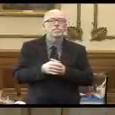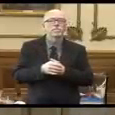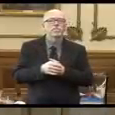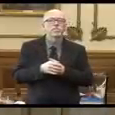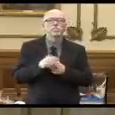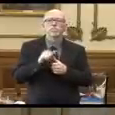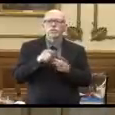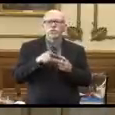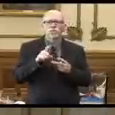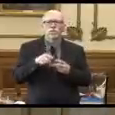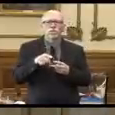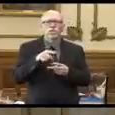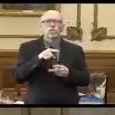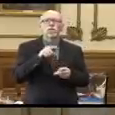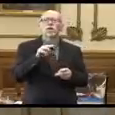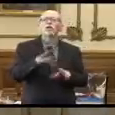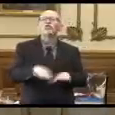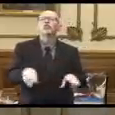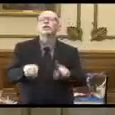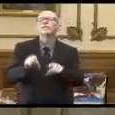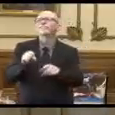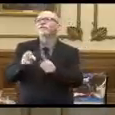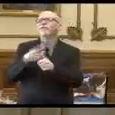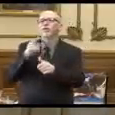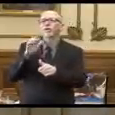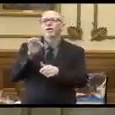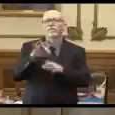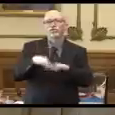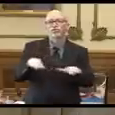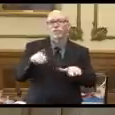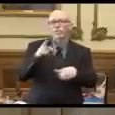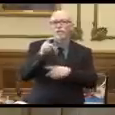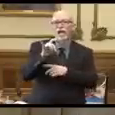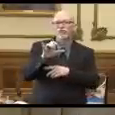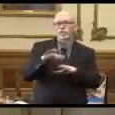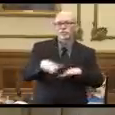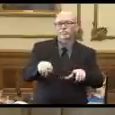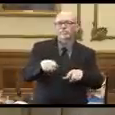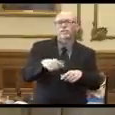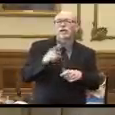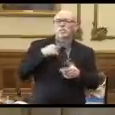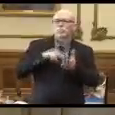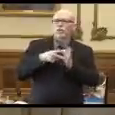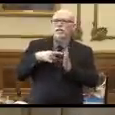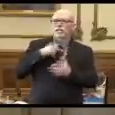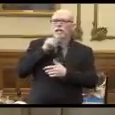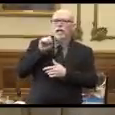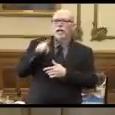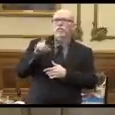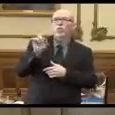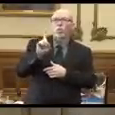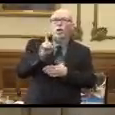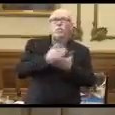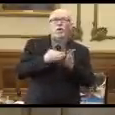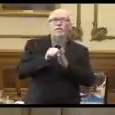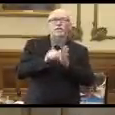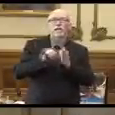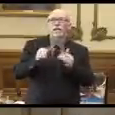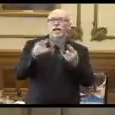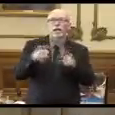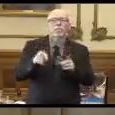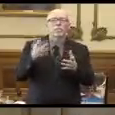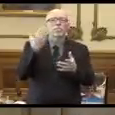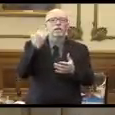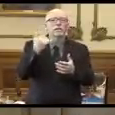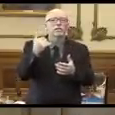The other question that you had, the first pediatric case. So I purposely did not ask from what part of the state that this case came from,